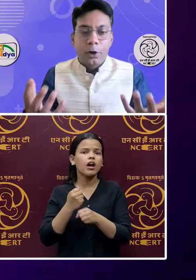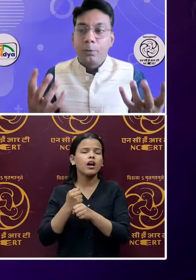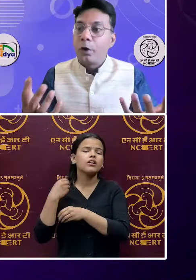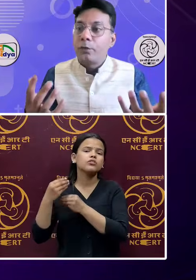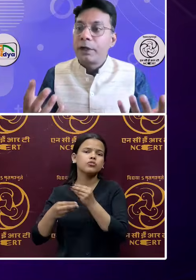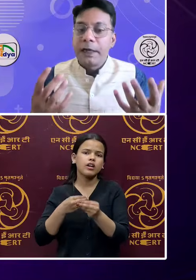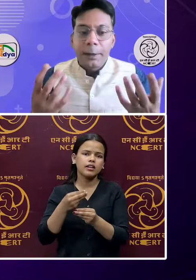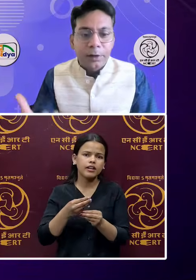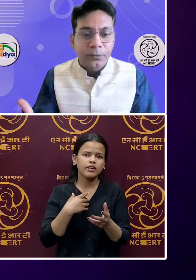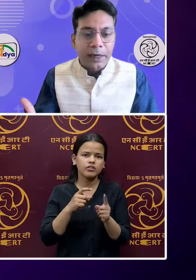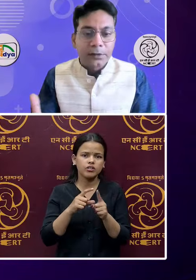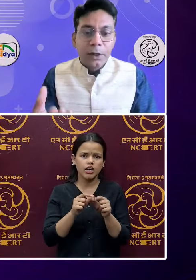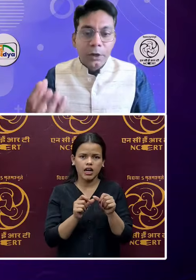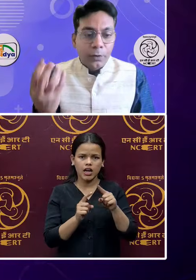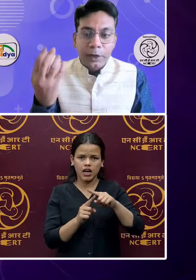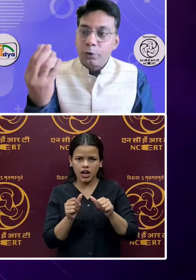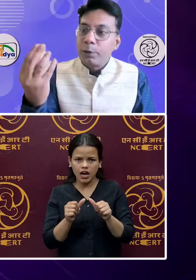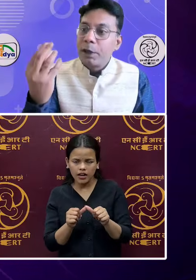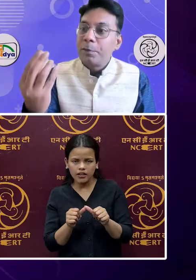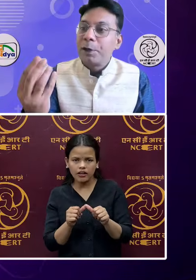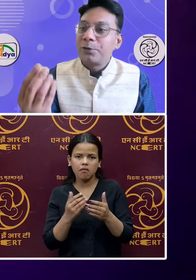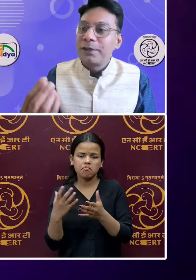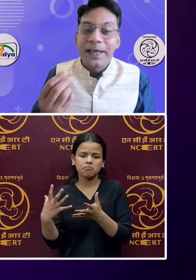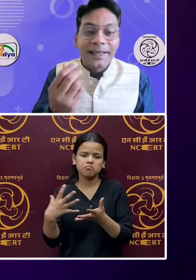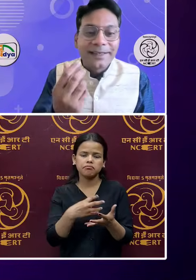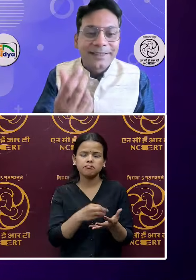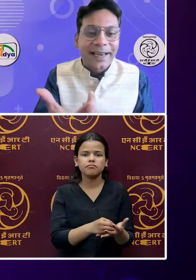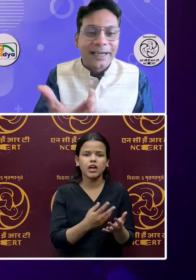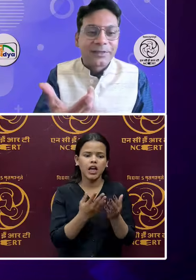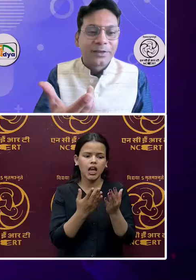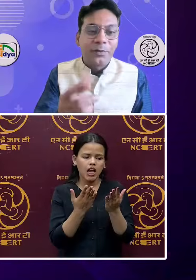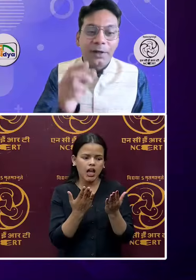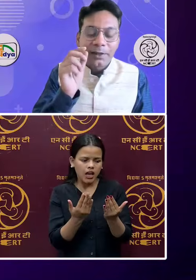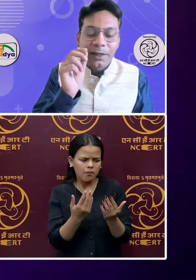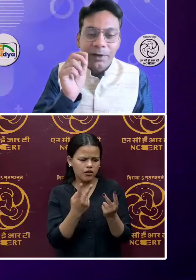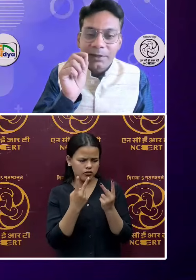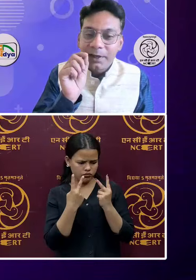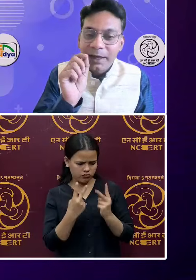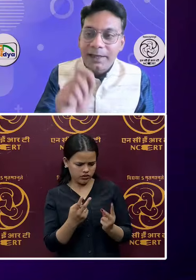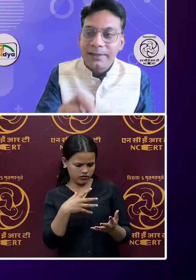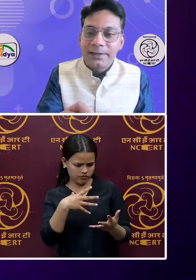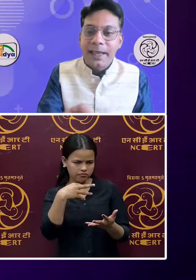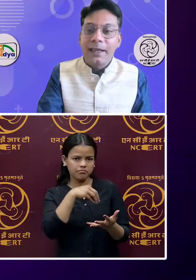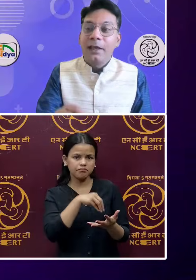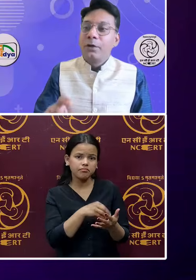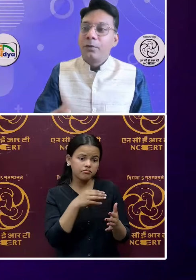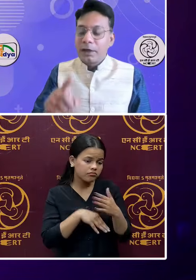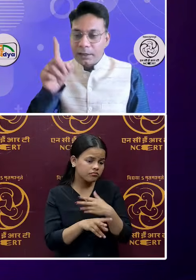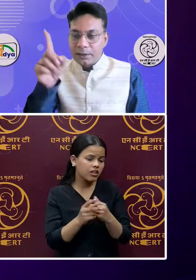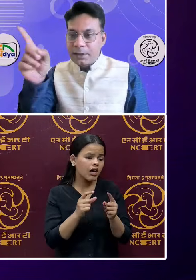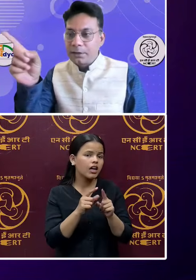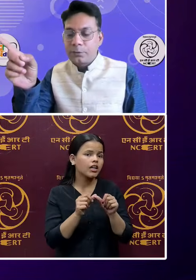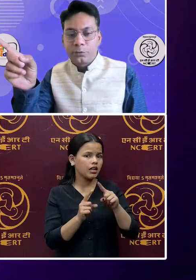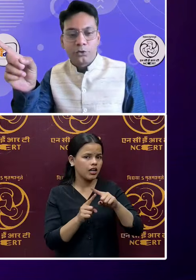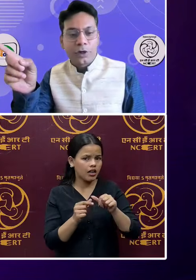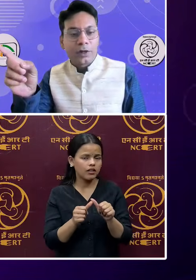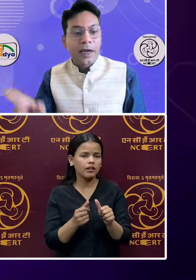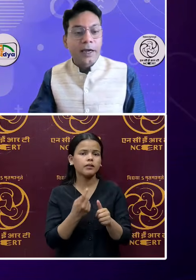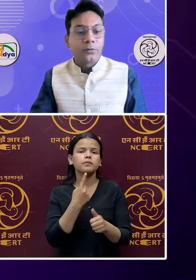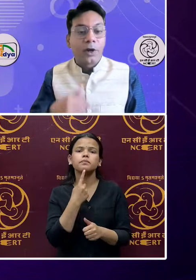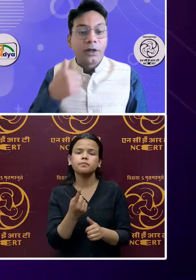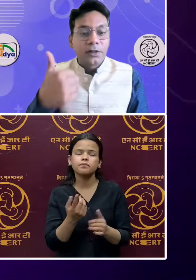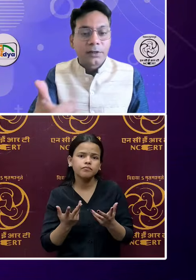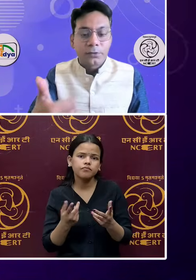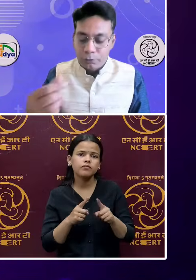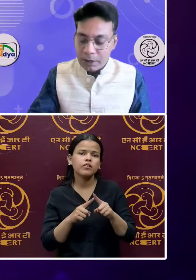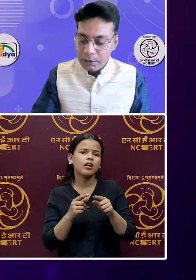be form of readable file, where you will be able to see the insights, what the data is saying, what are the future